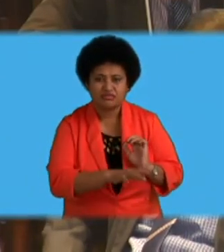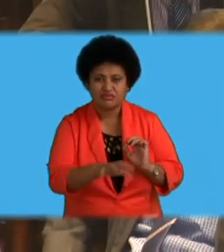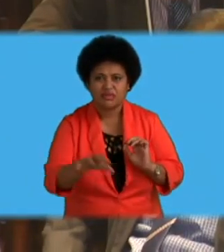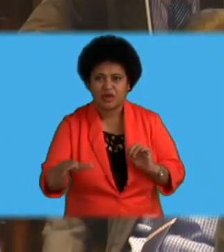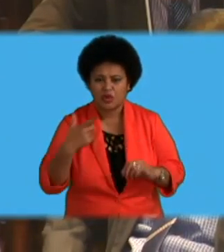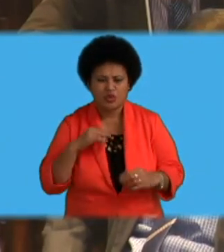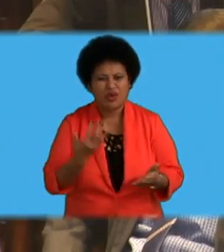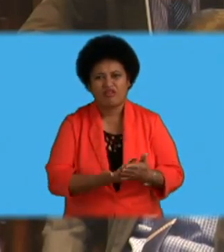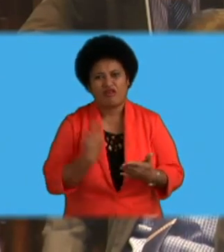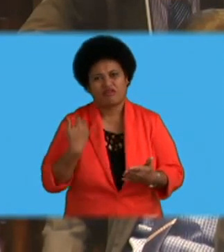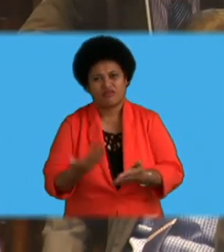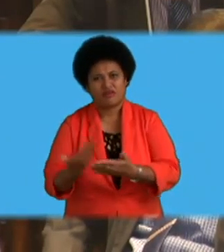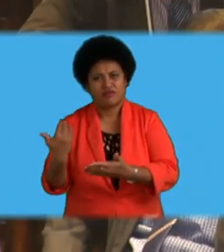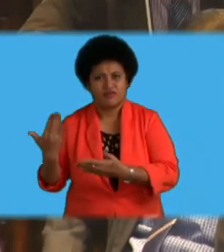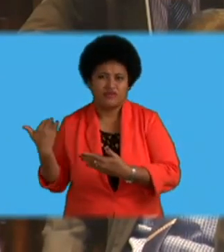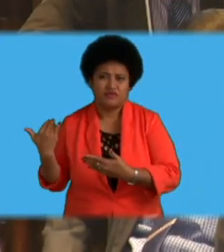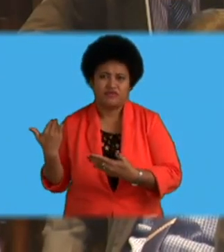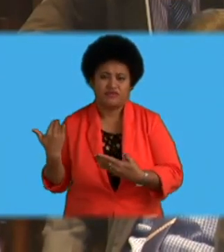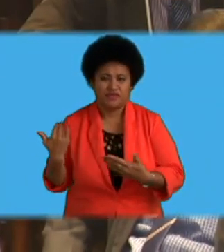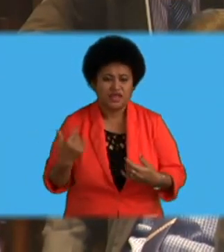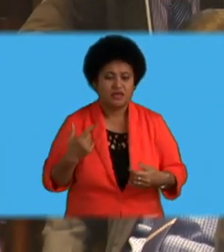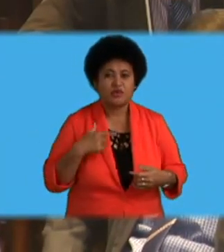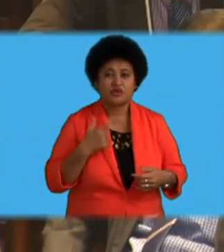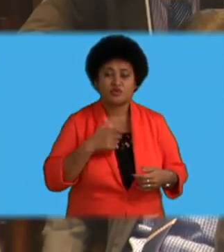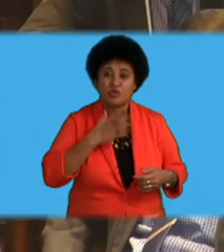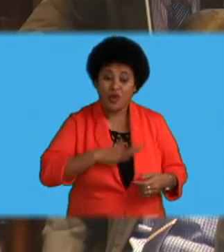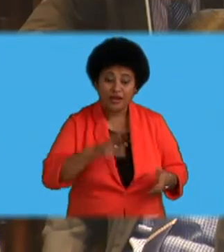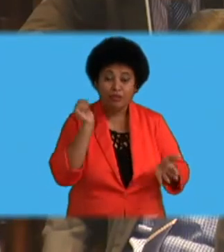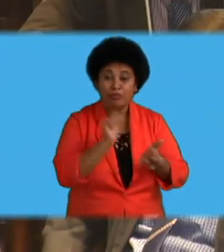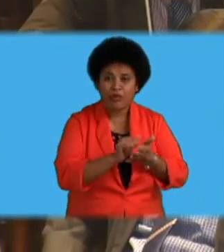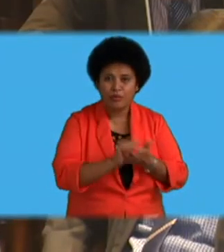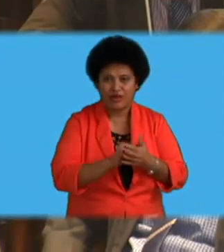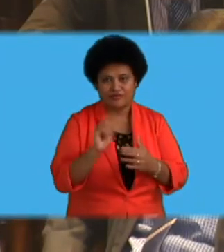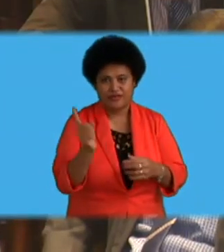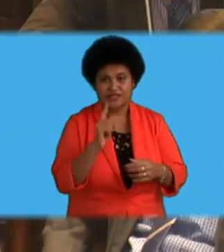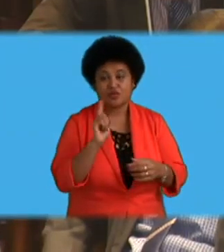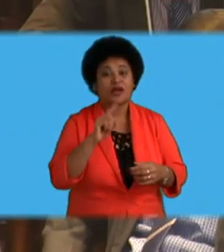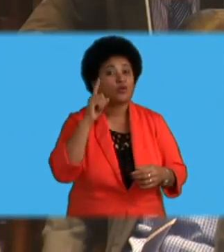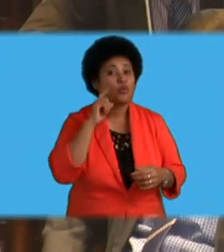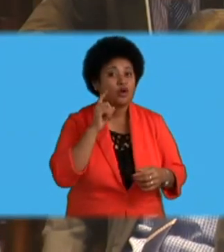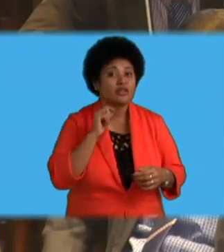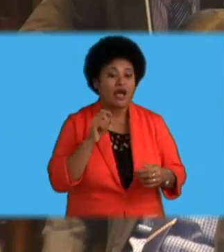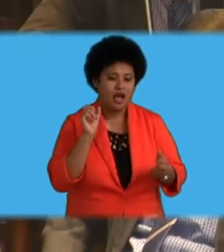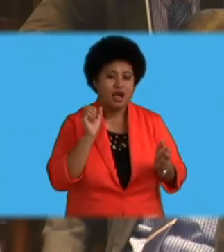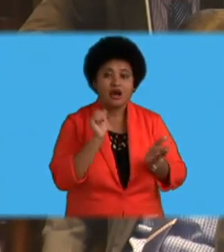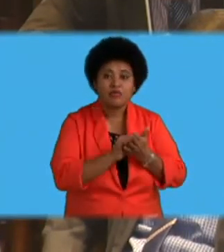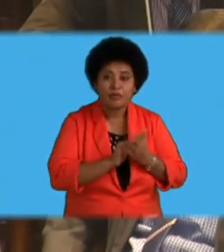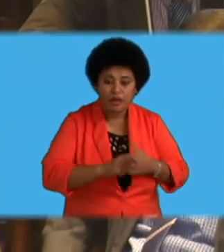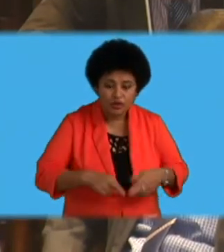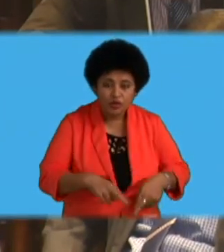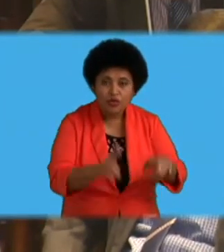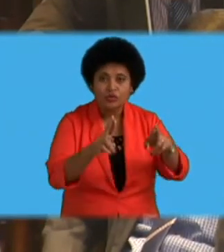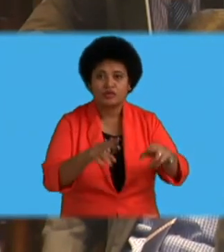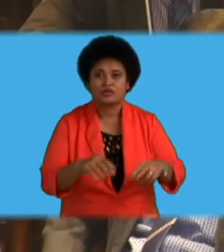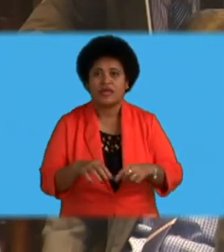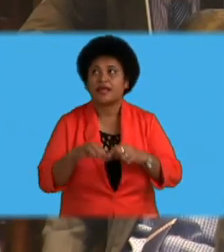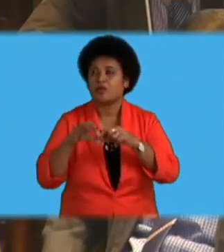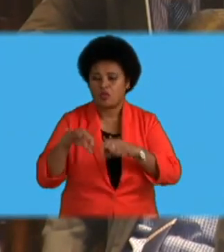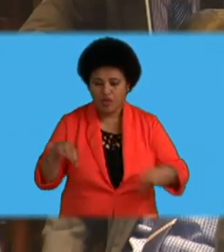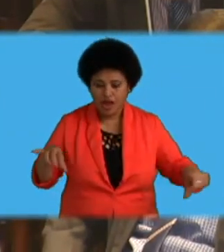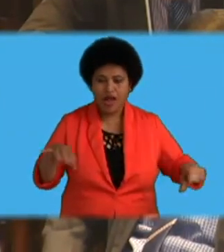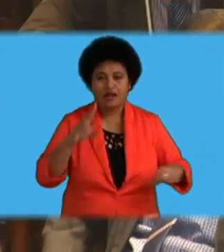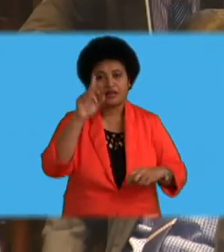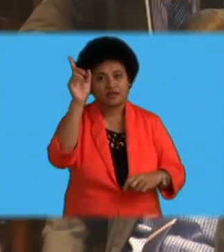settlements without basic infrastructure such as water, electricity, and roads. And we urge the government to formalize